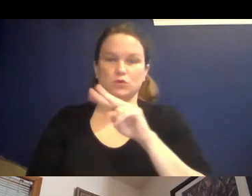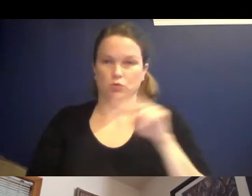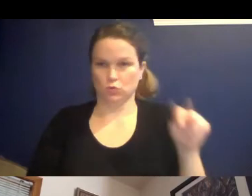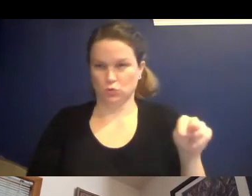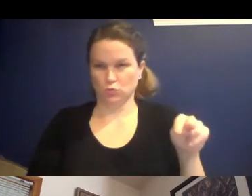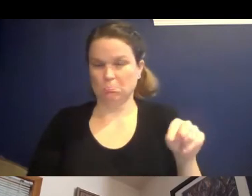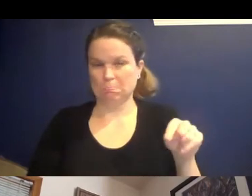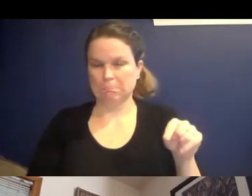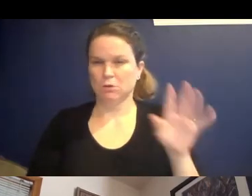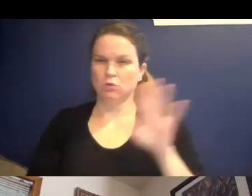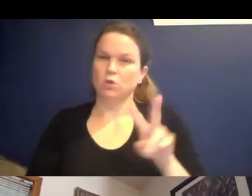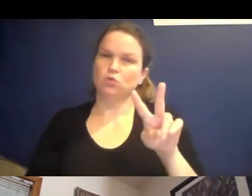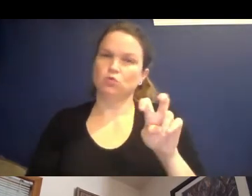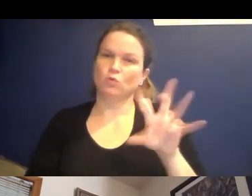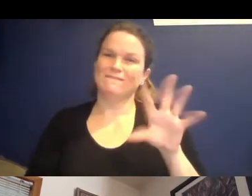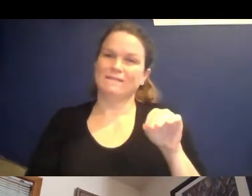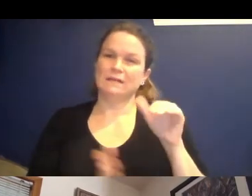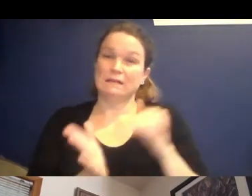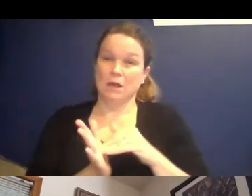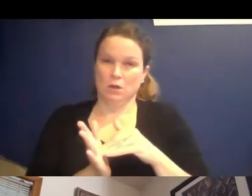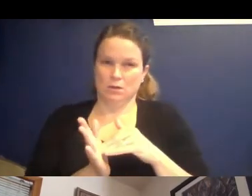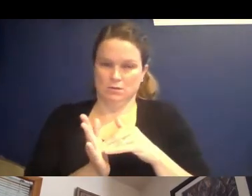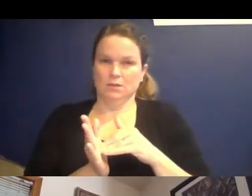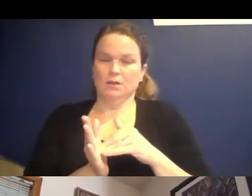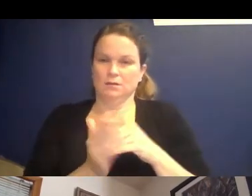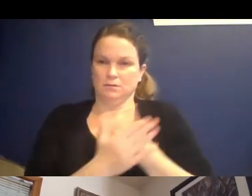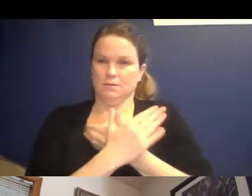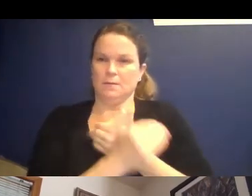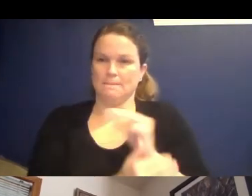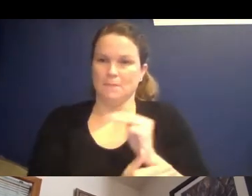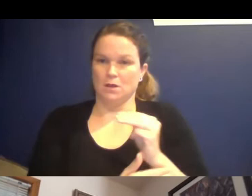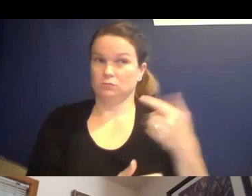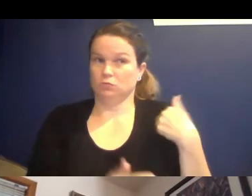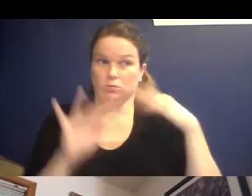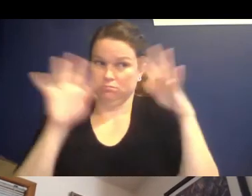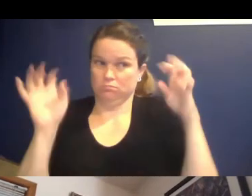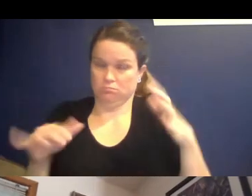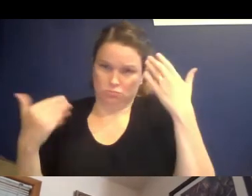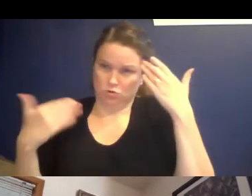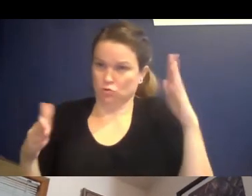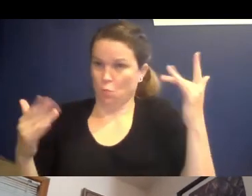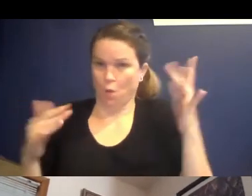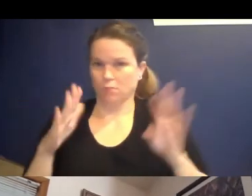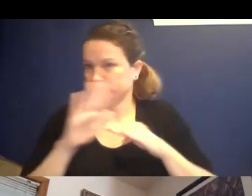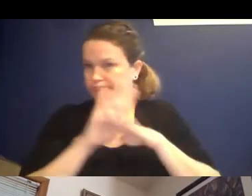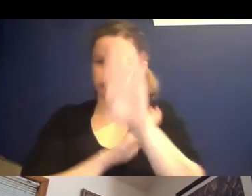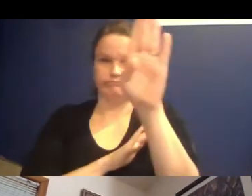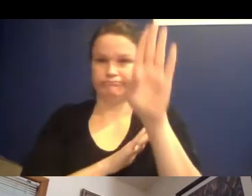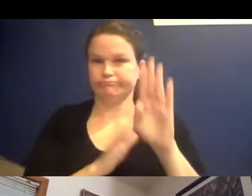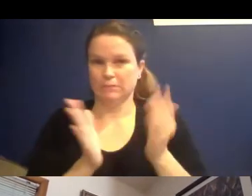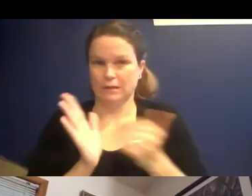about 250,000 monarchs, and nobody knows why they resurged.